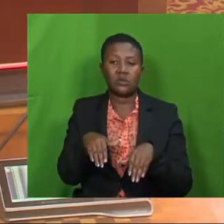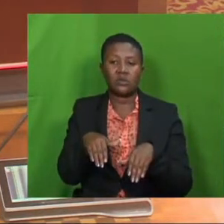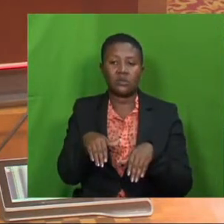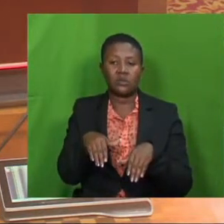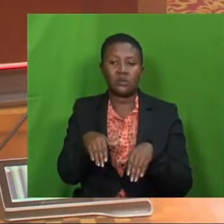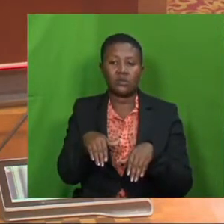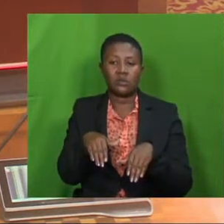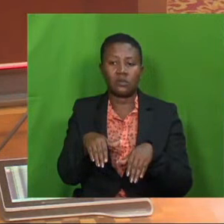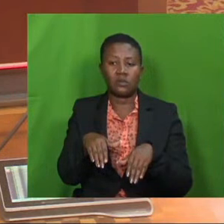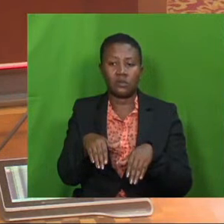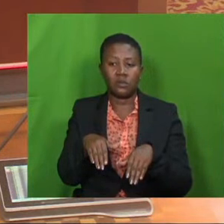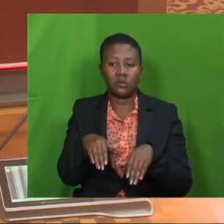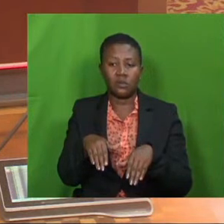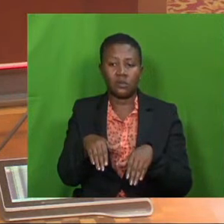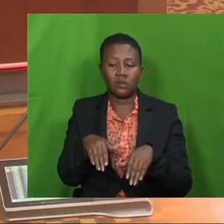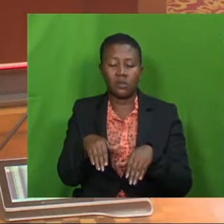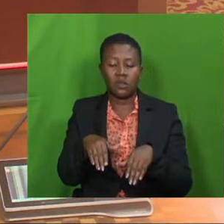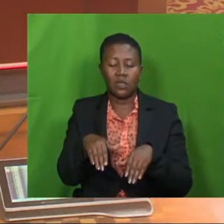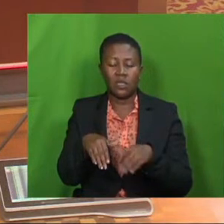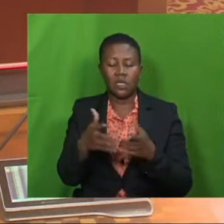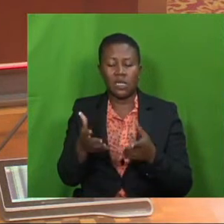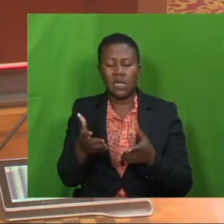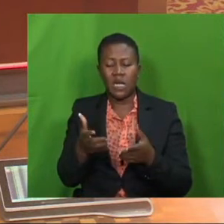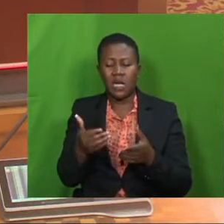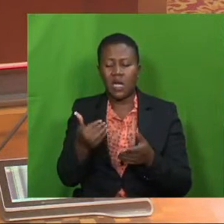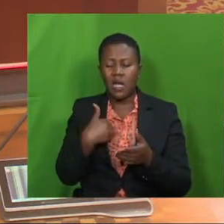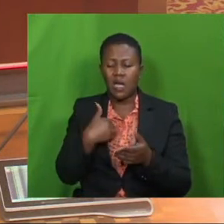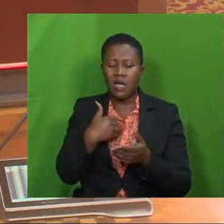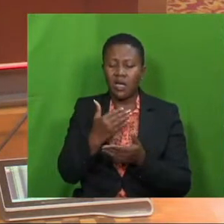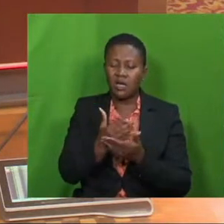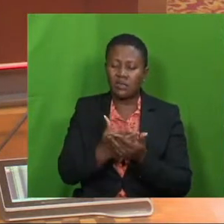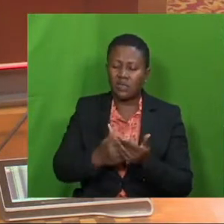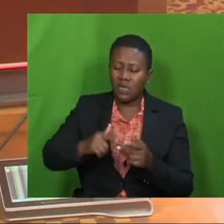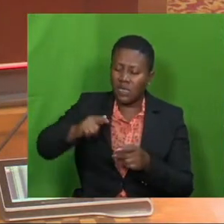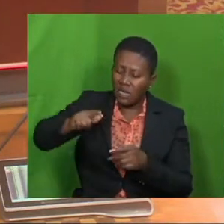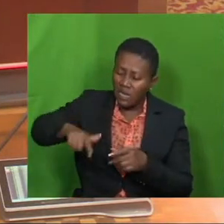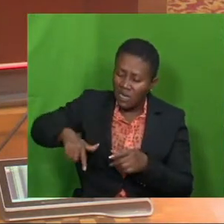robbed of quality sitting hours due to masters such as quorum.